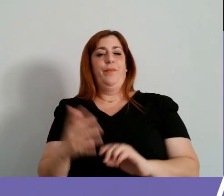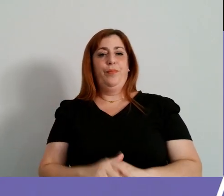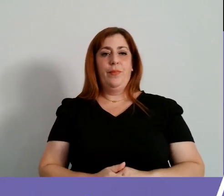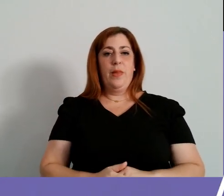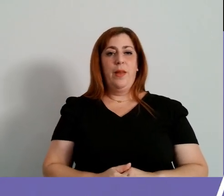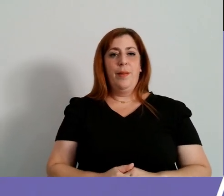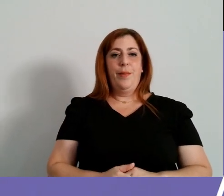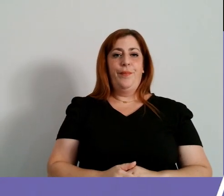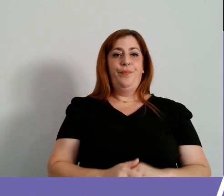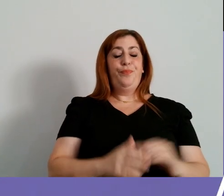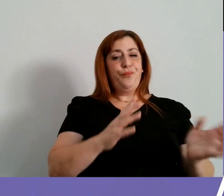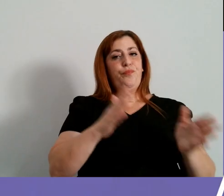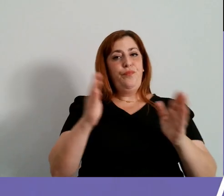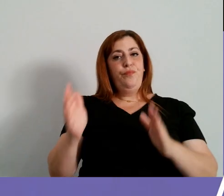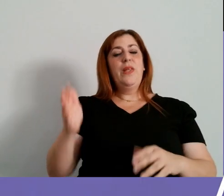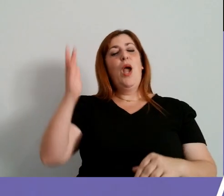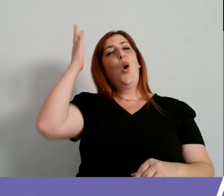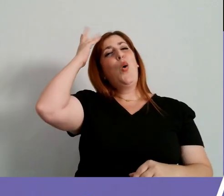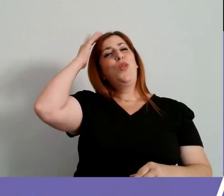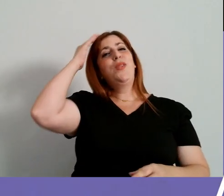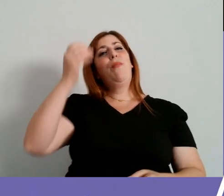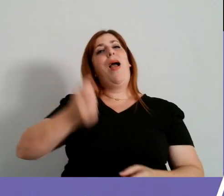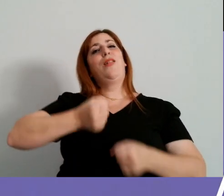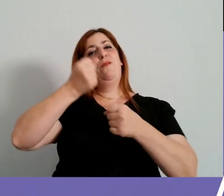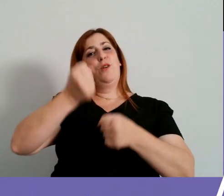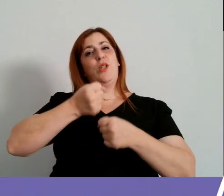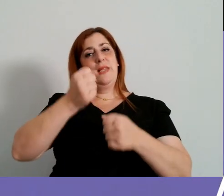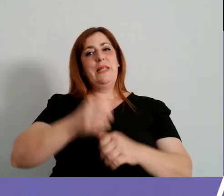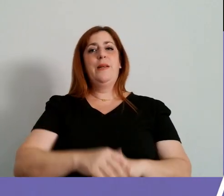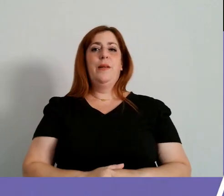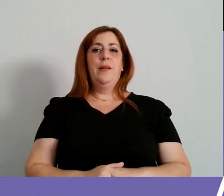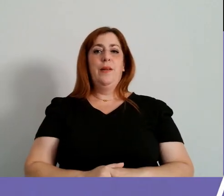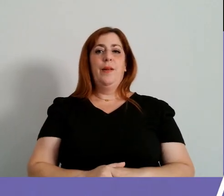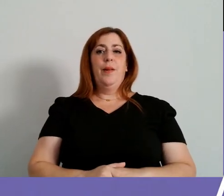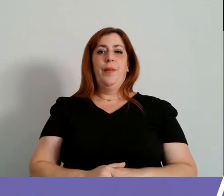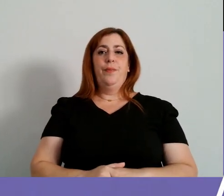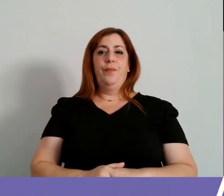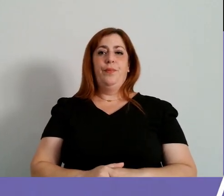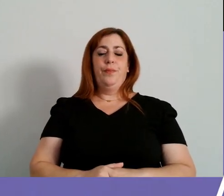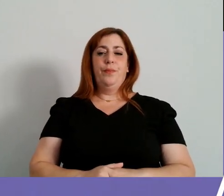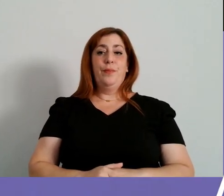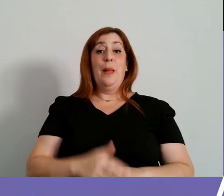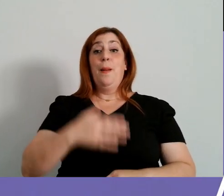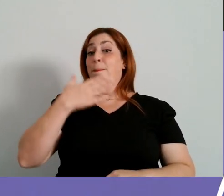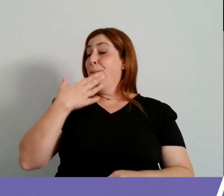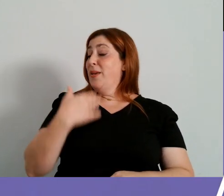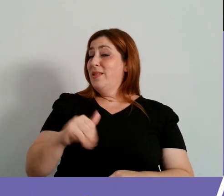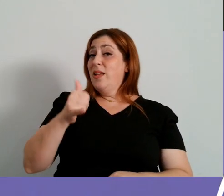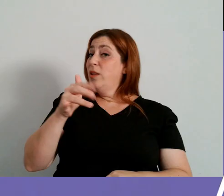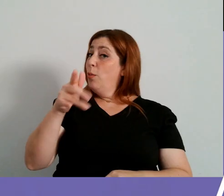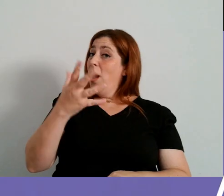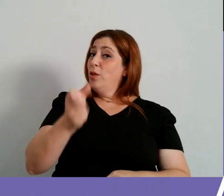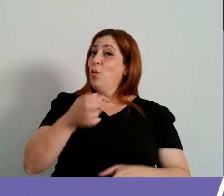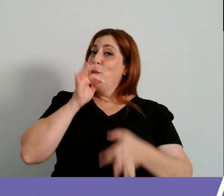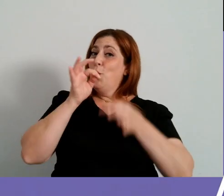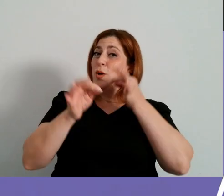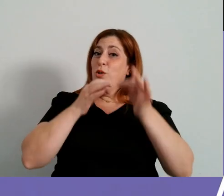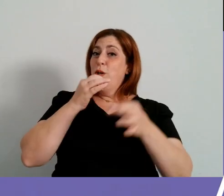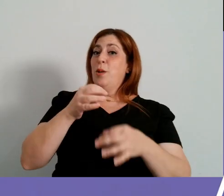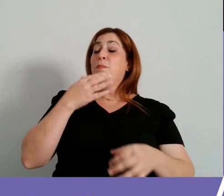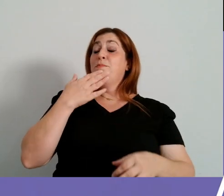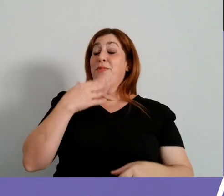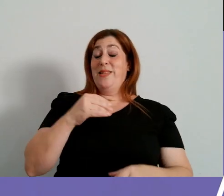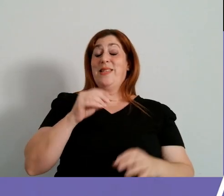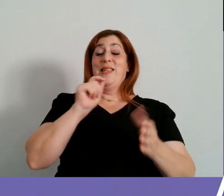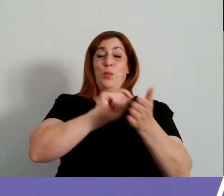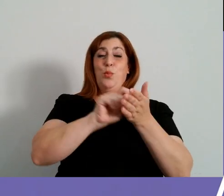And we can start talking about autistic advocacy itself. Again, if you have any questions in particular in the chat,